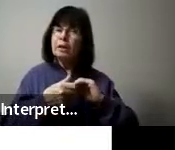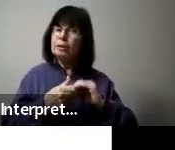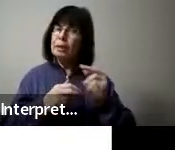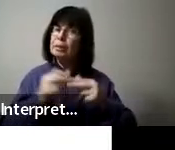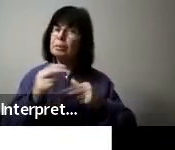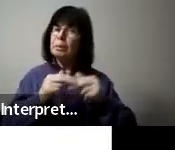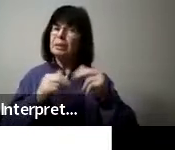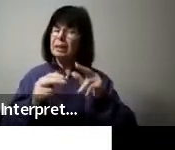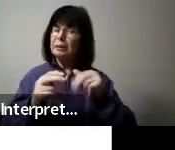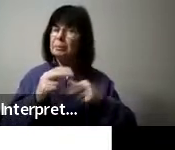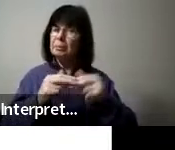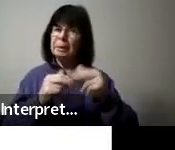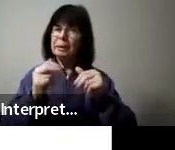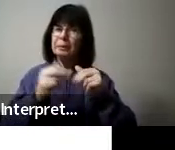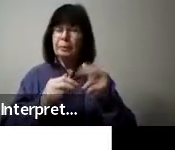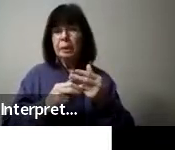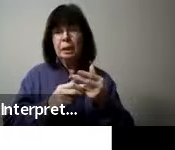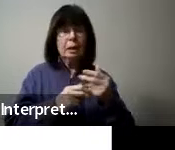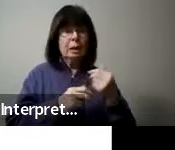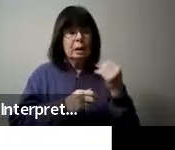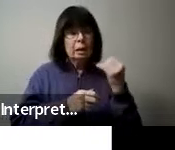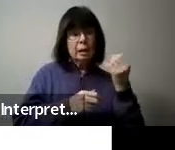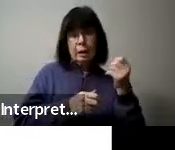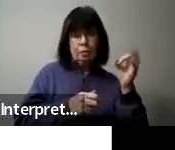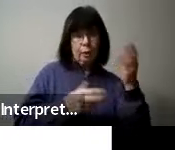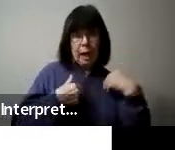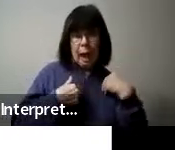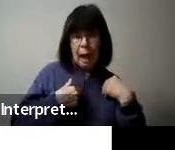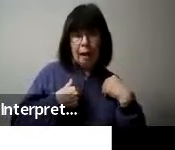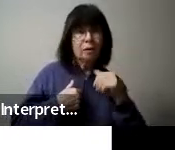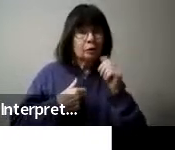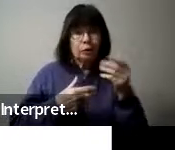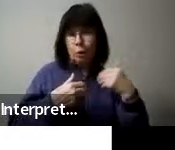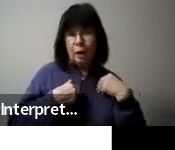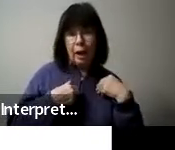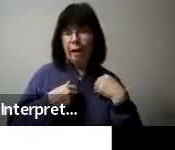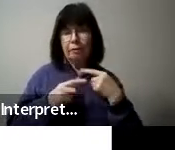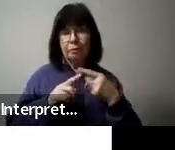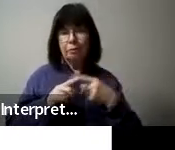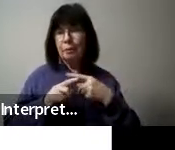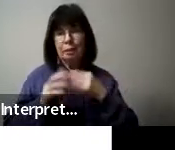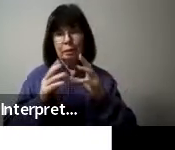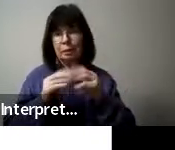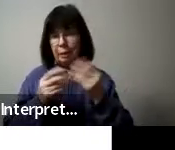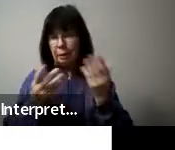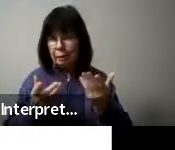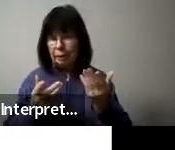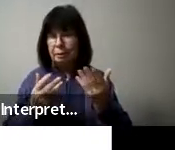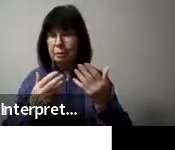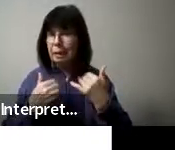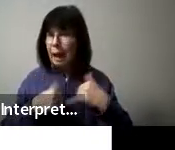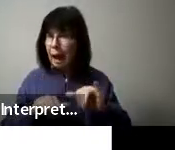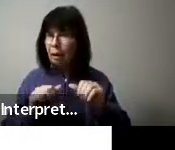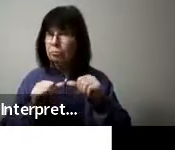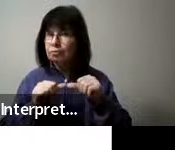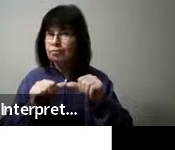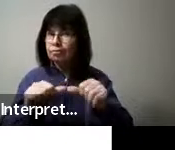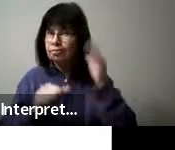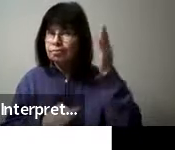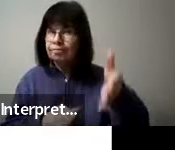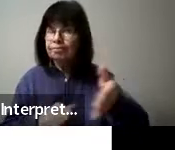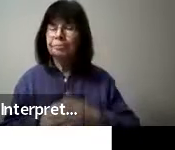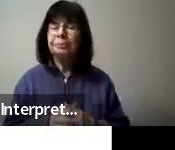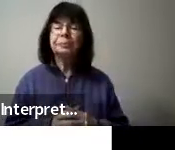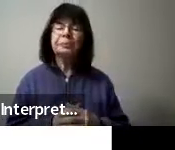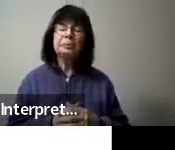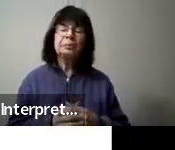whether or not we have a monthly meeting per se. And so we are going to this evening